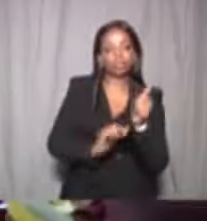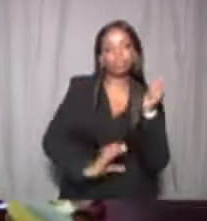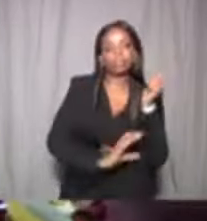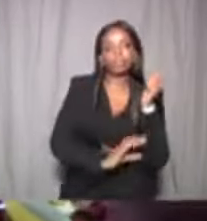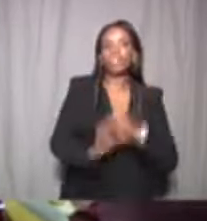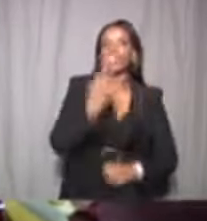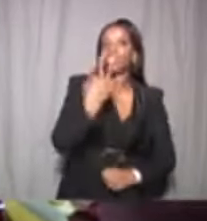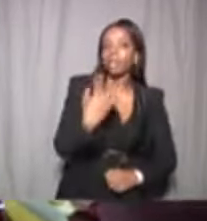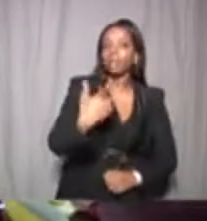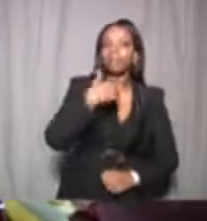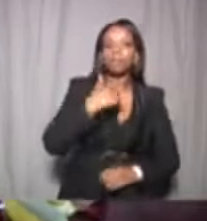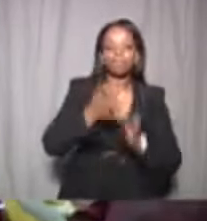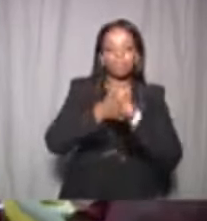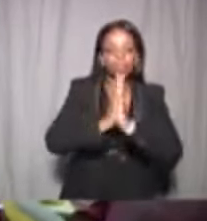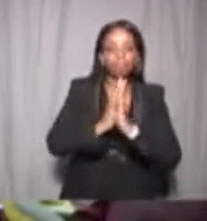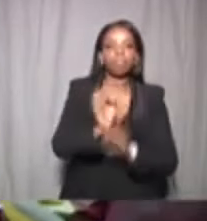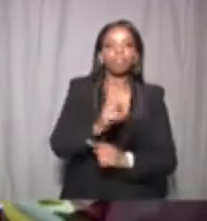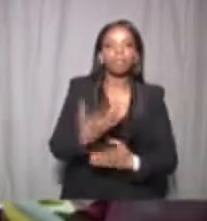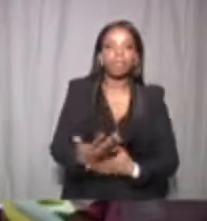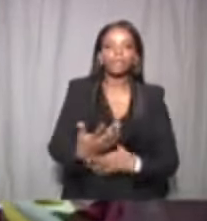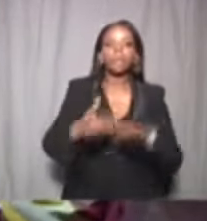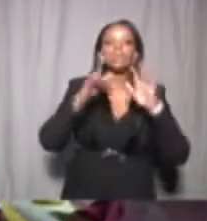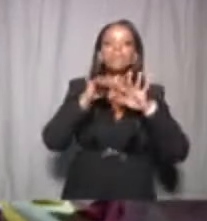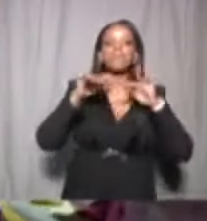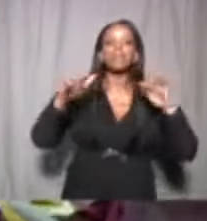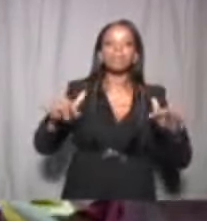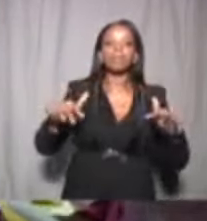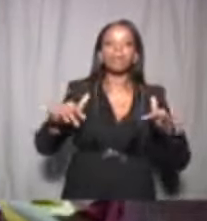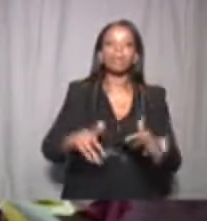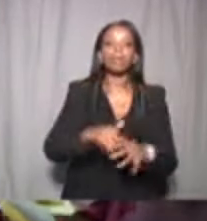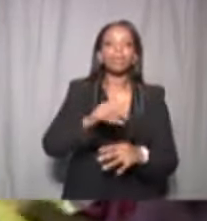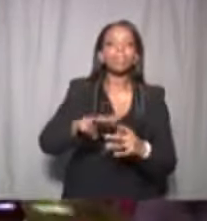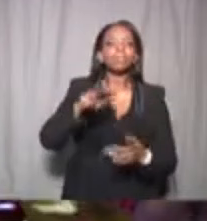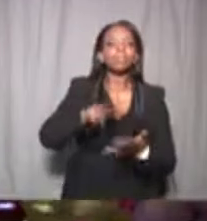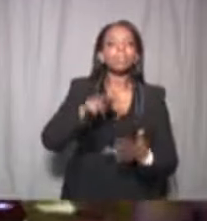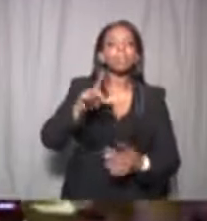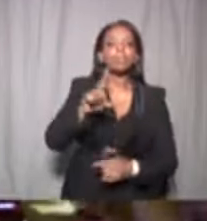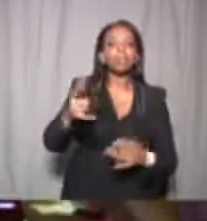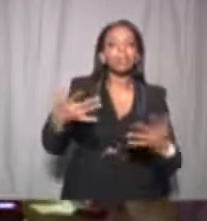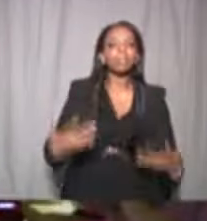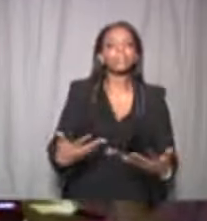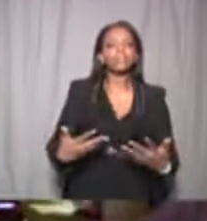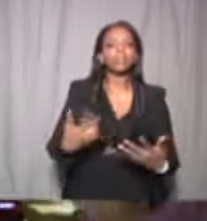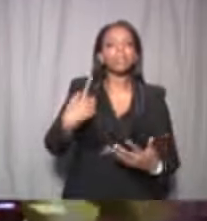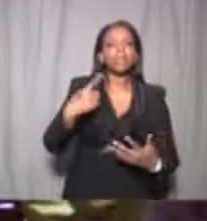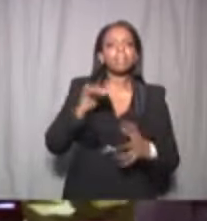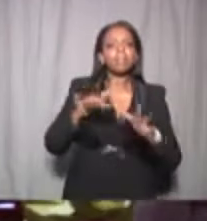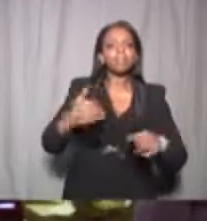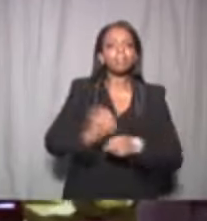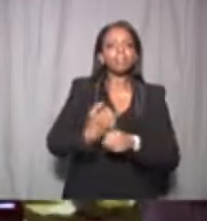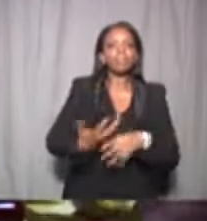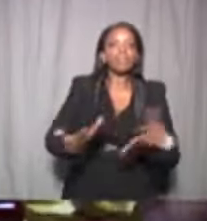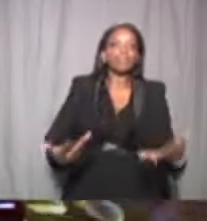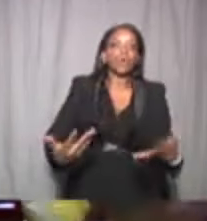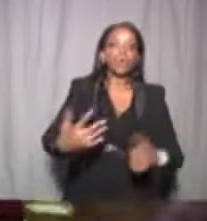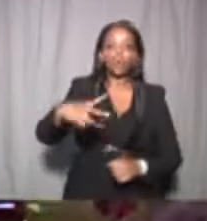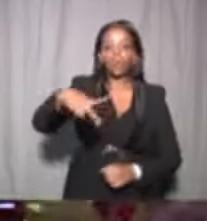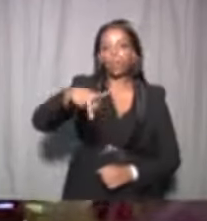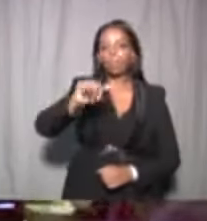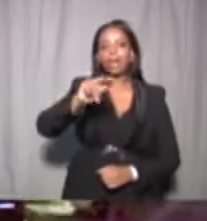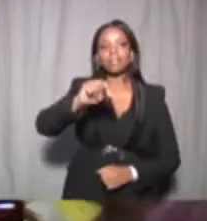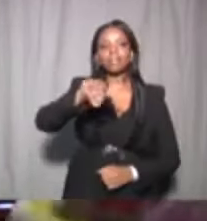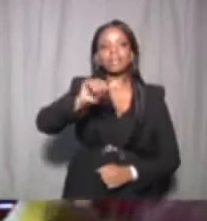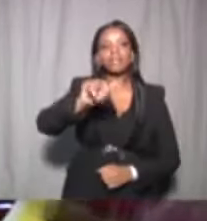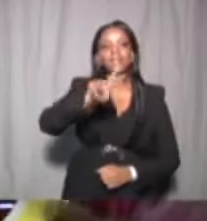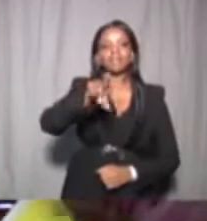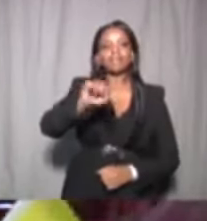call on the presence of unauthorized militia and battalions of Premier Lesufi and members of the ANC who have